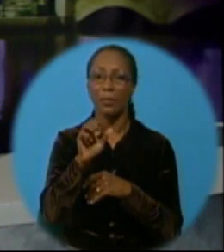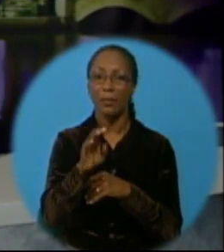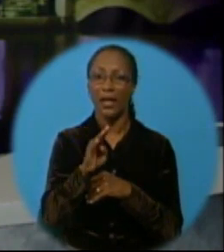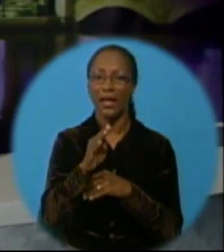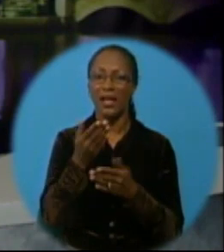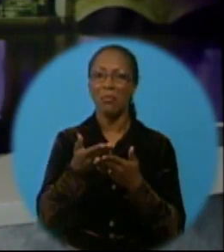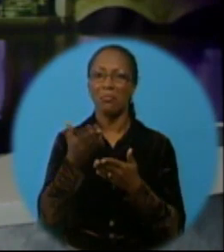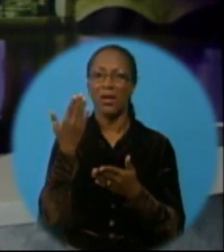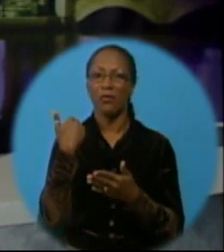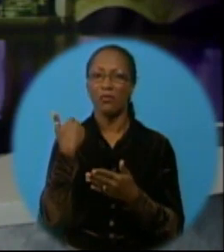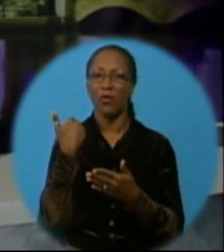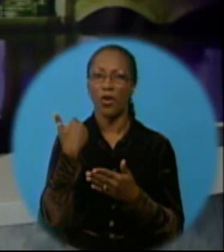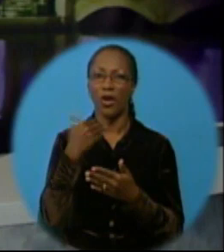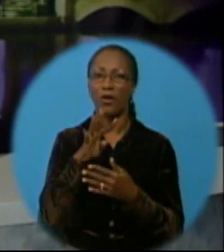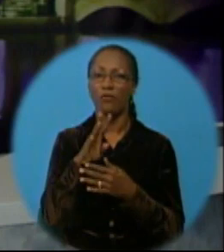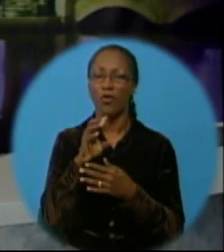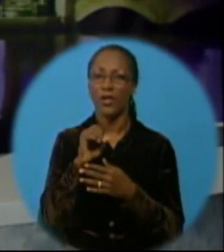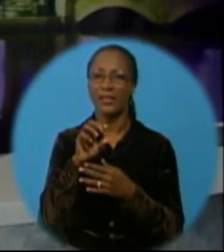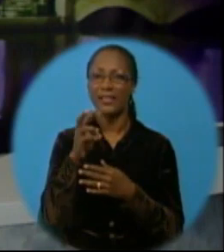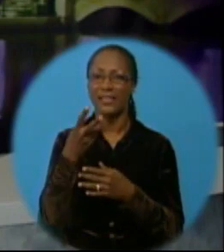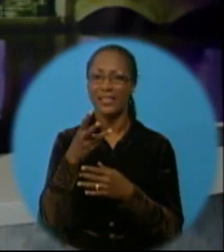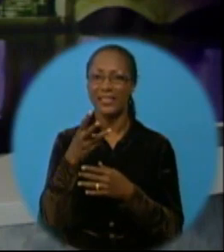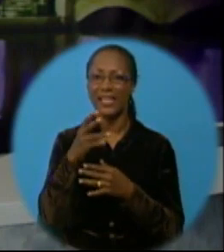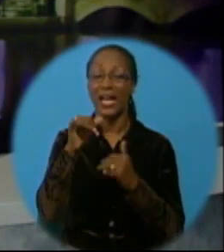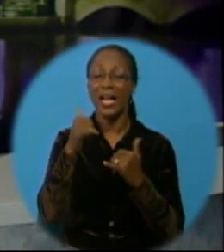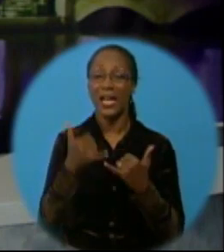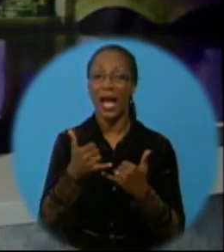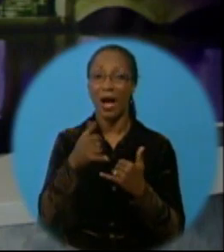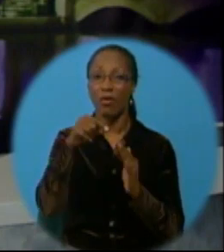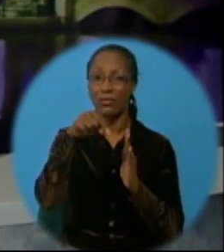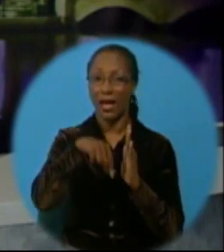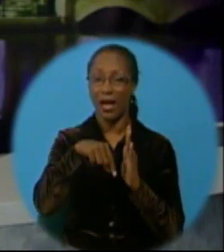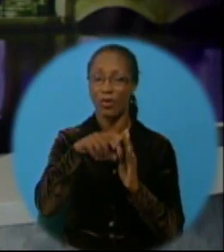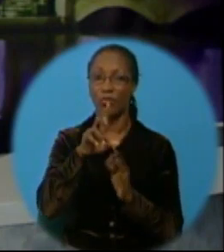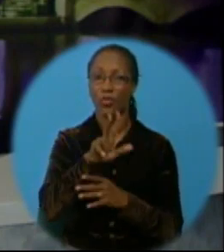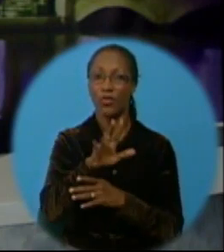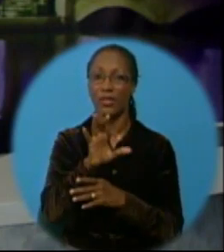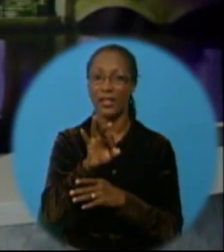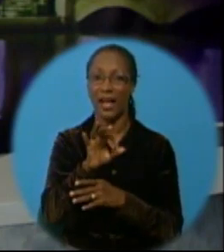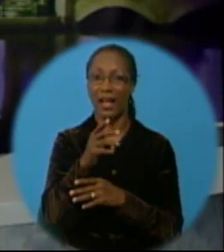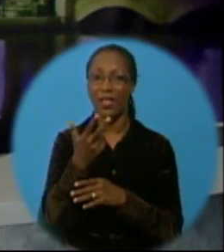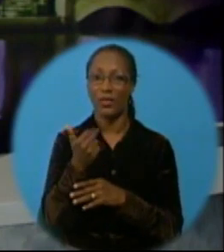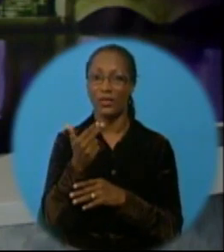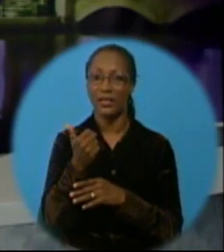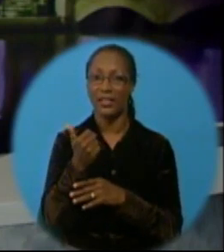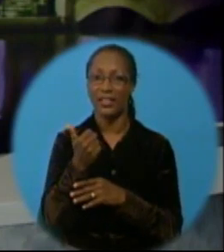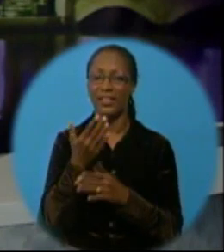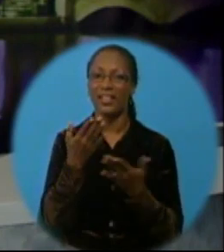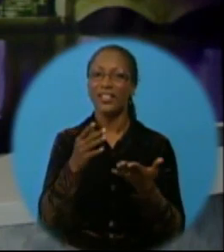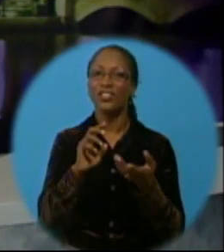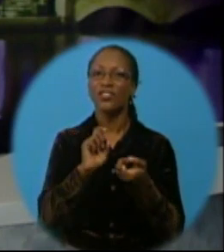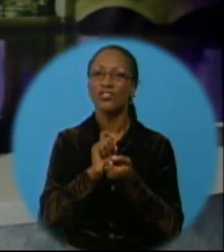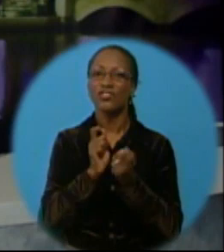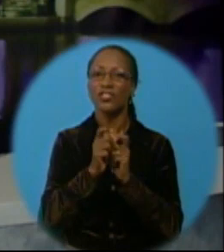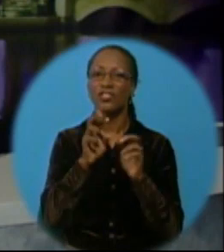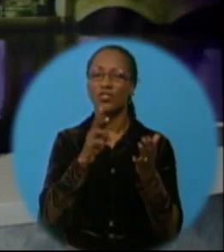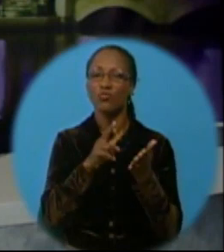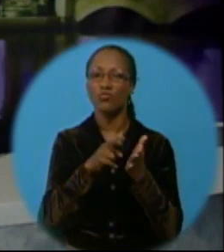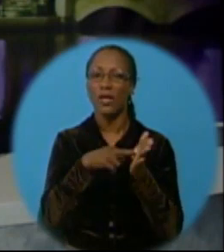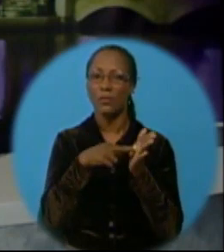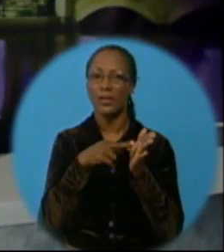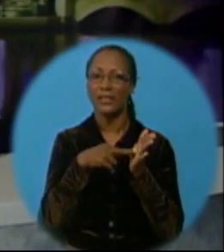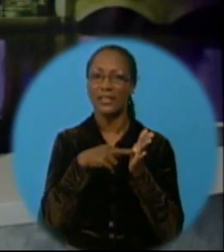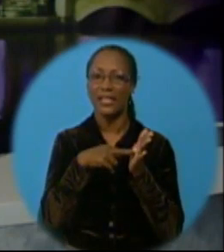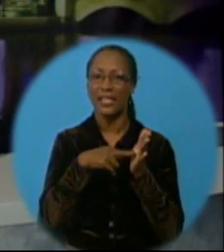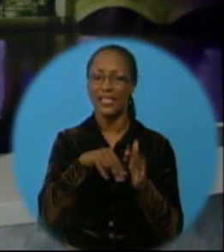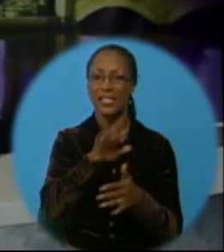.16, will now cost $39.13. These changes represent decreases of $5